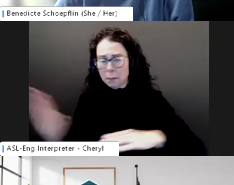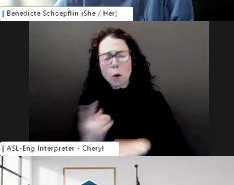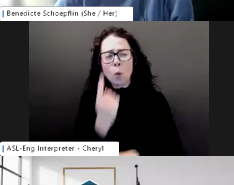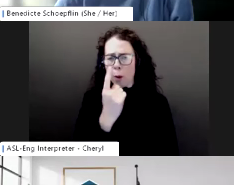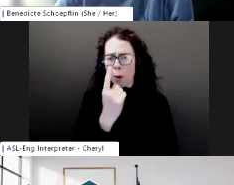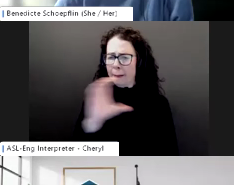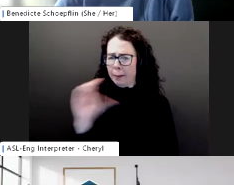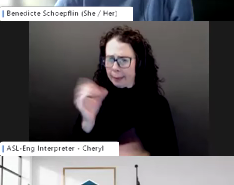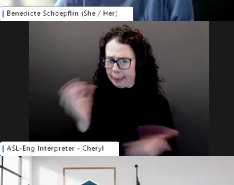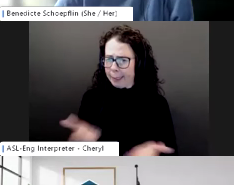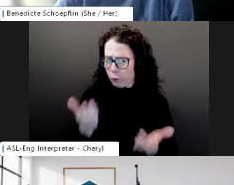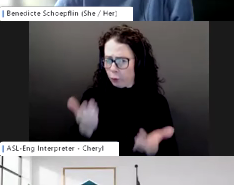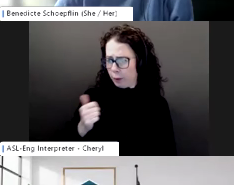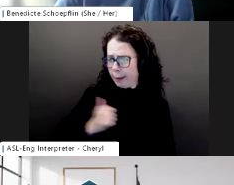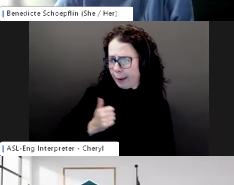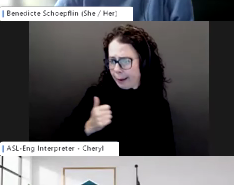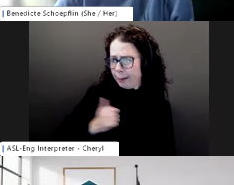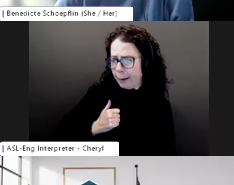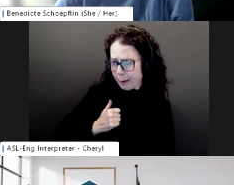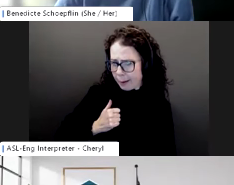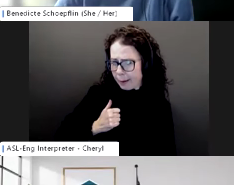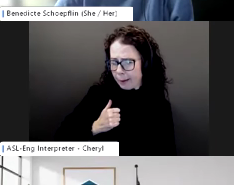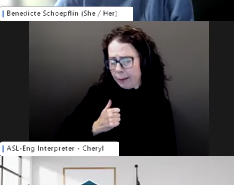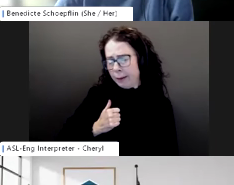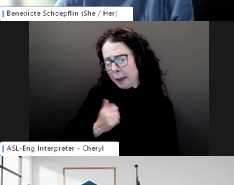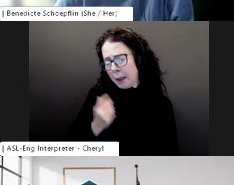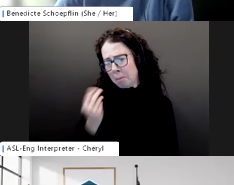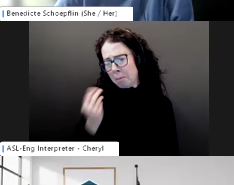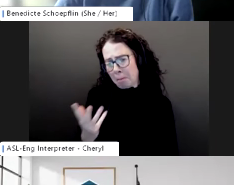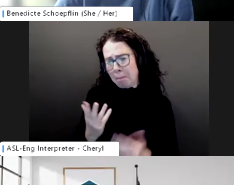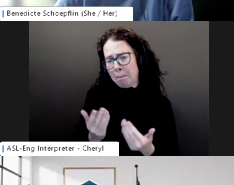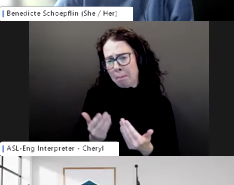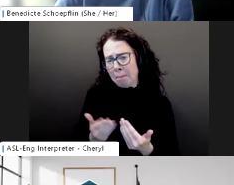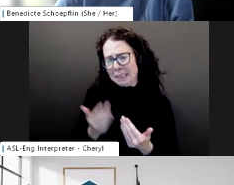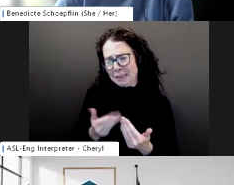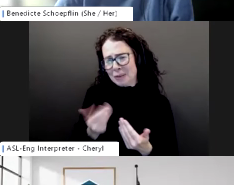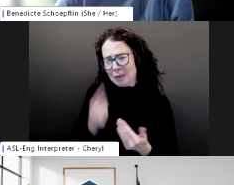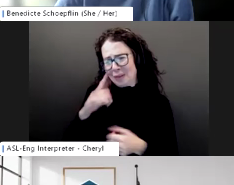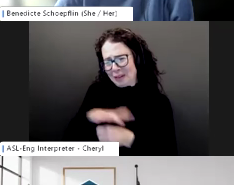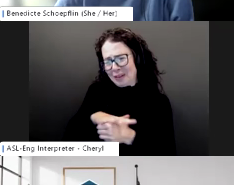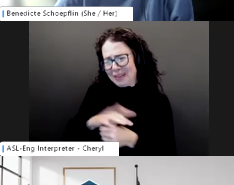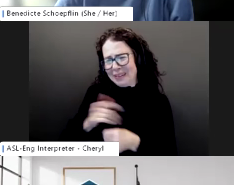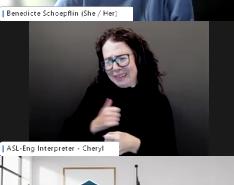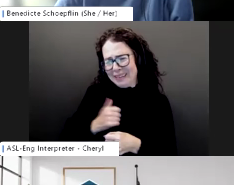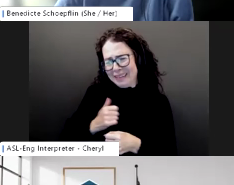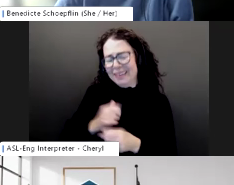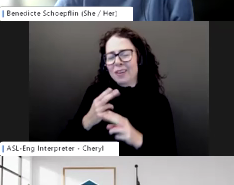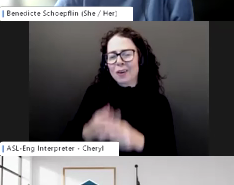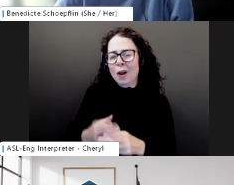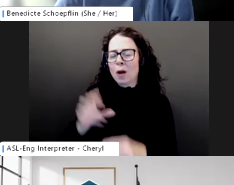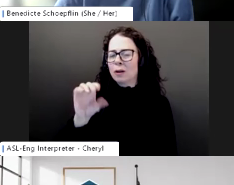Canada. And it's always easier when you're dealing with a local company, and it's called 1Password.